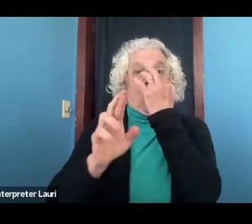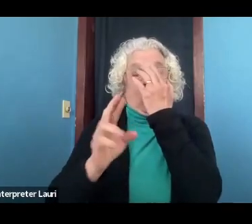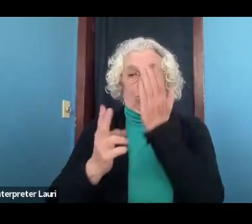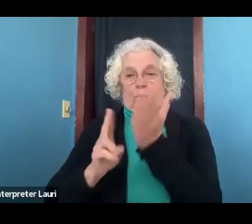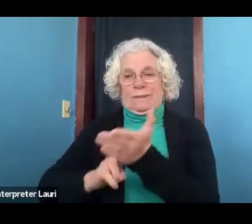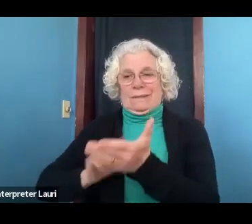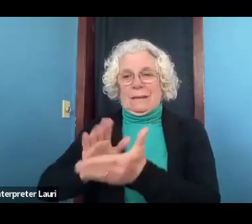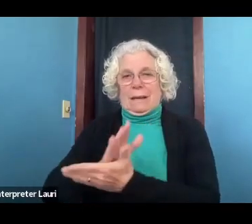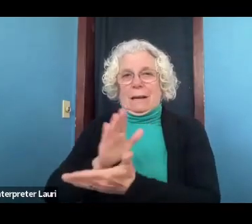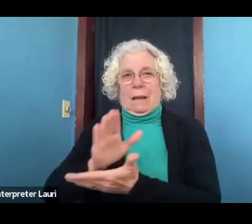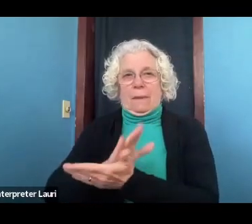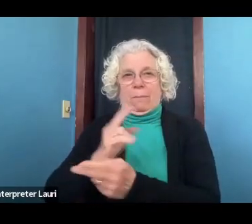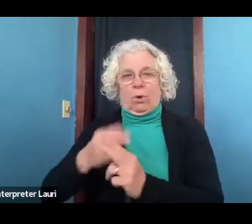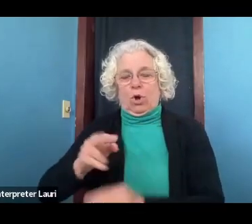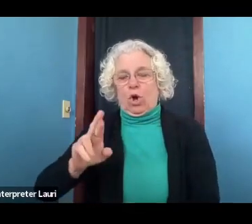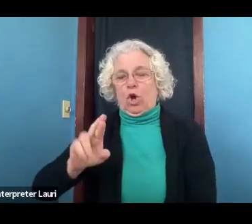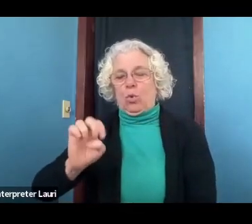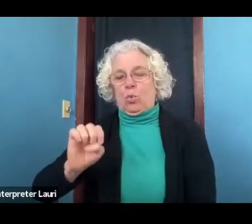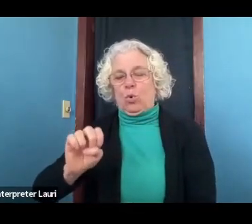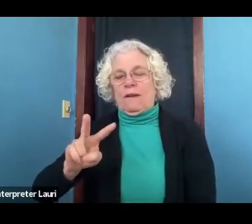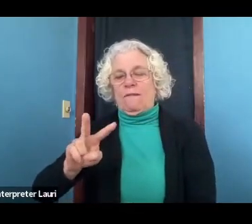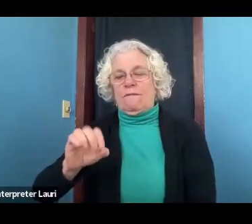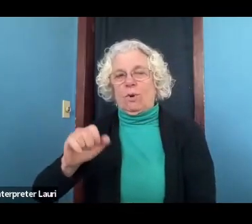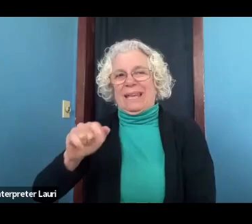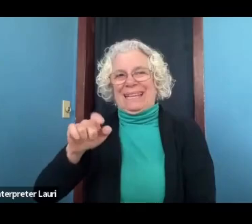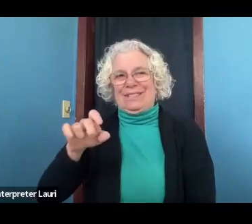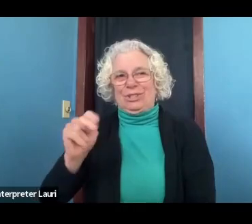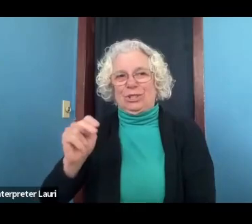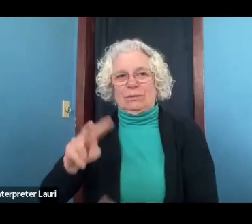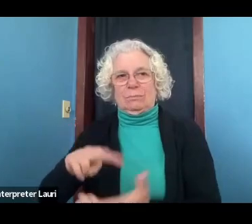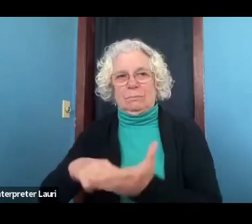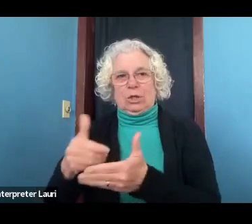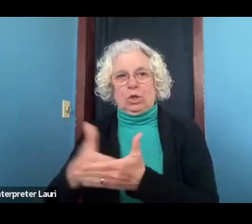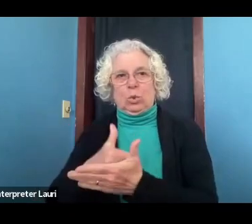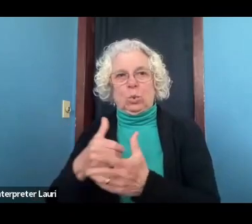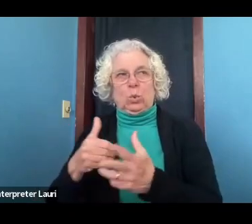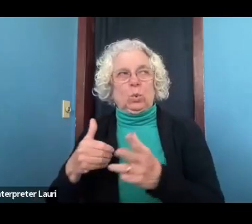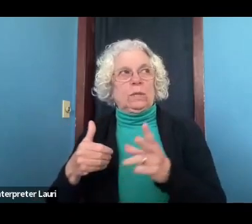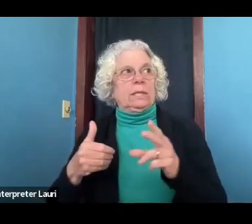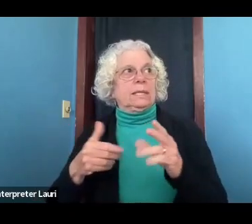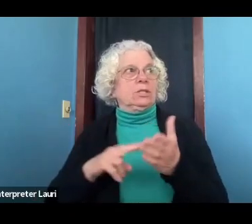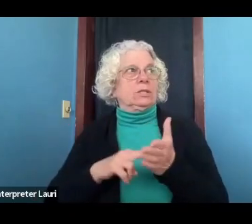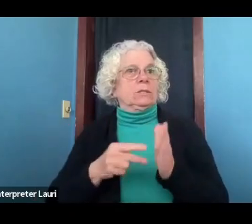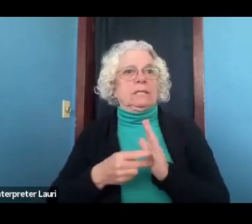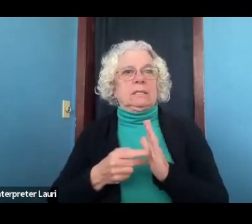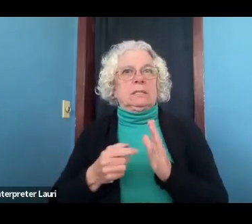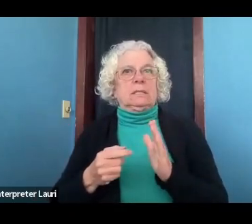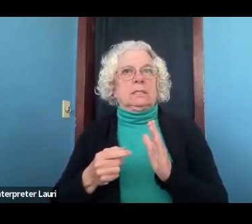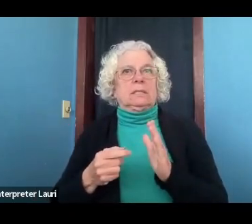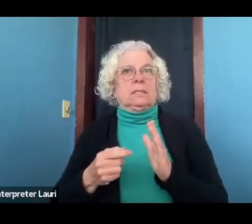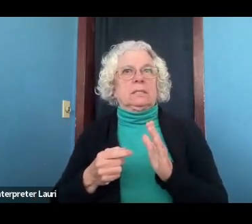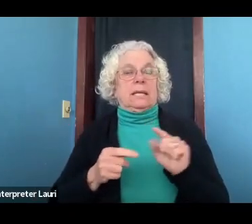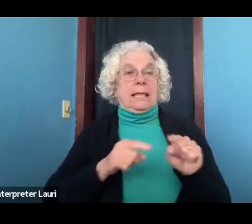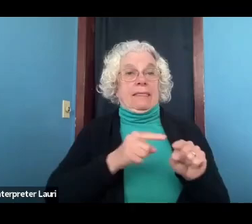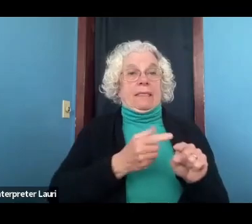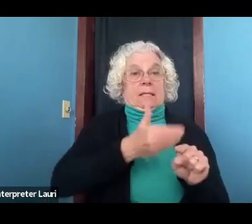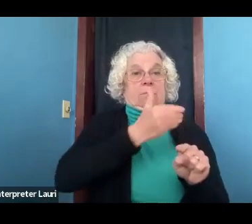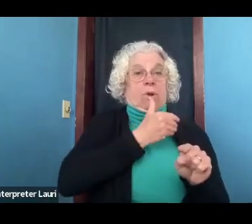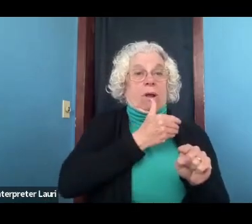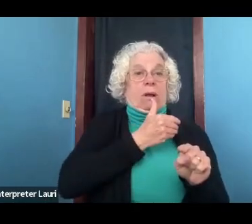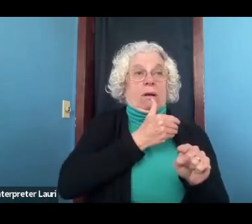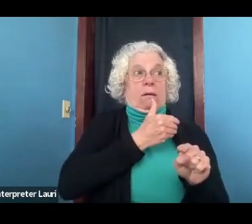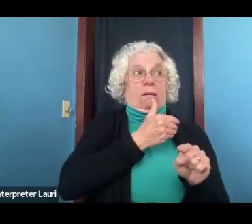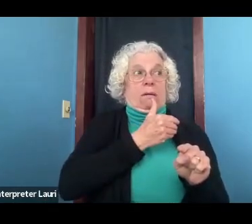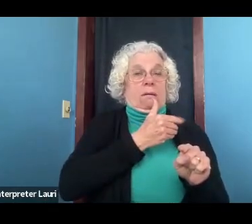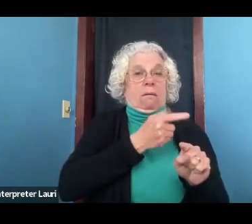revocation. That's not putting a new directive in place. It's just saying I revoke all prior healthcare directives. You